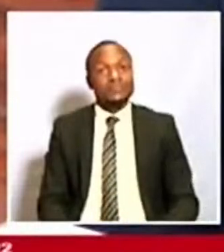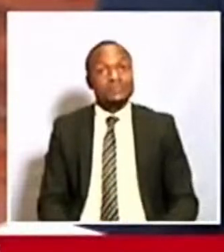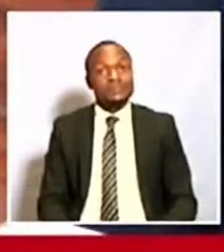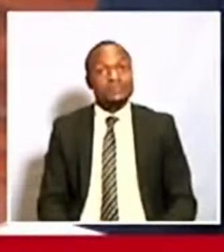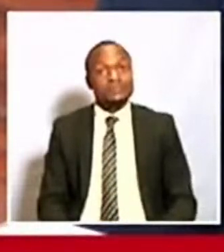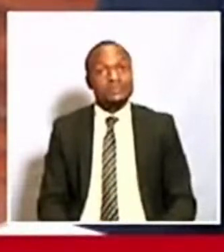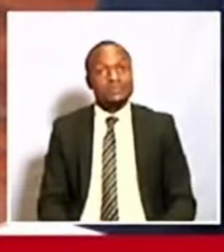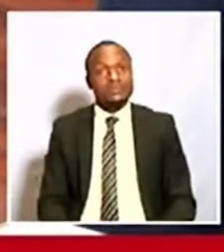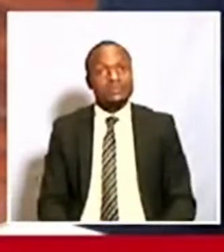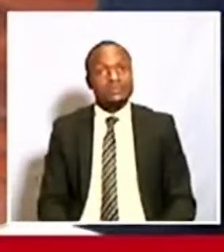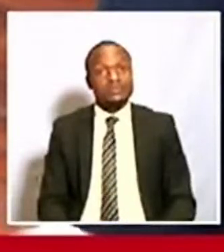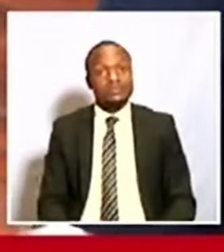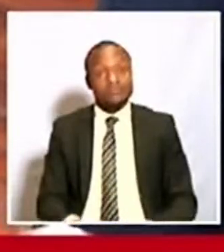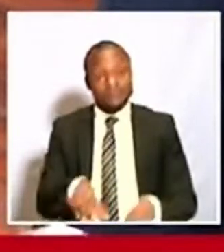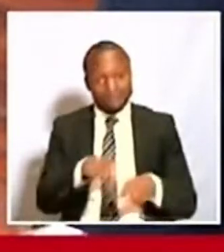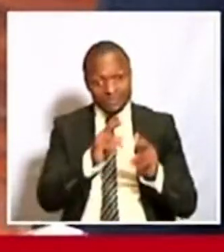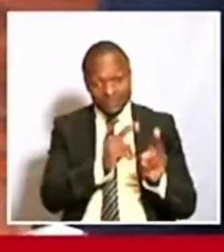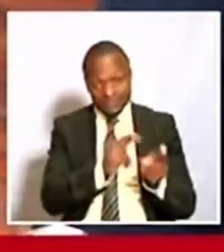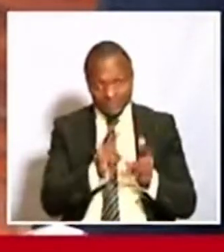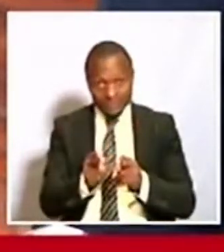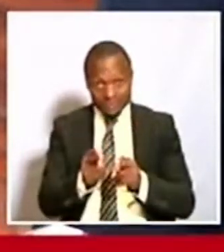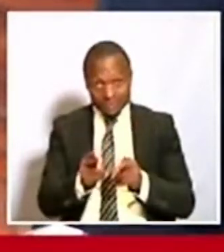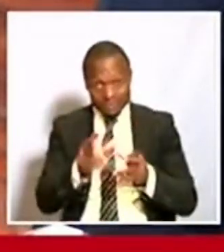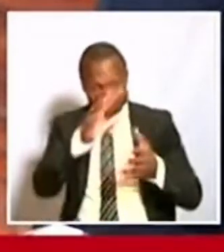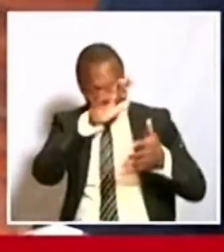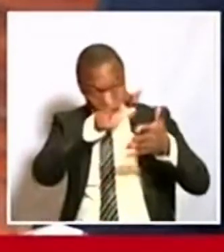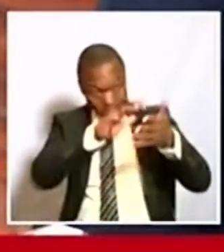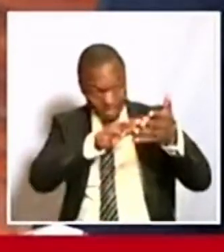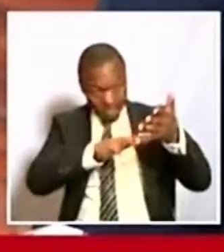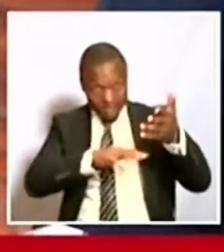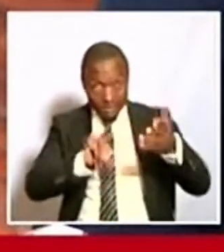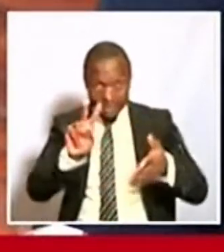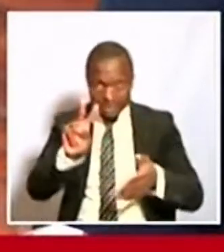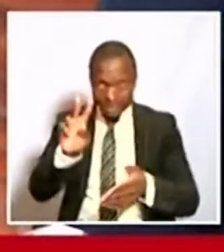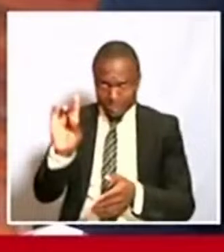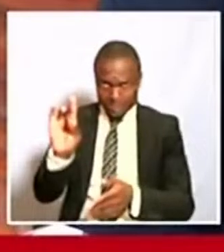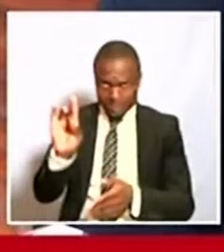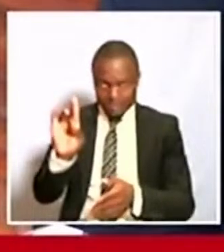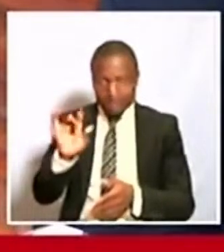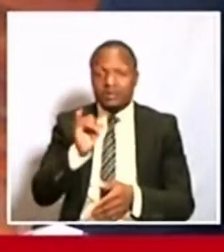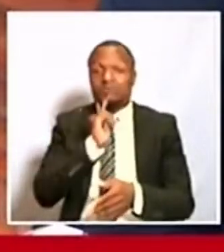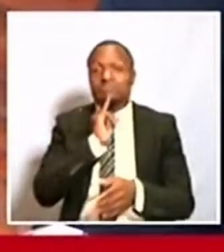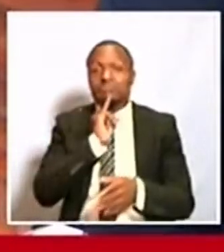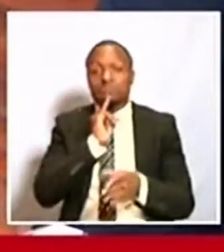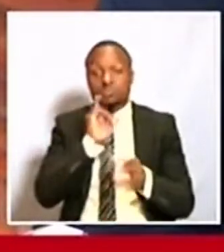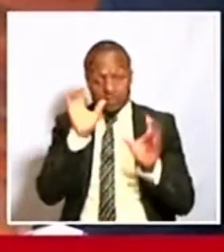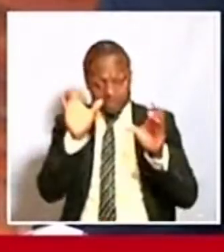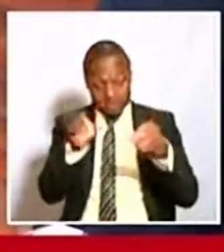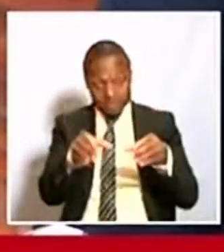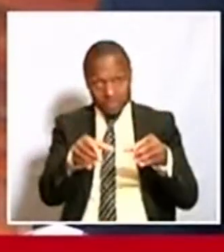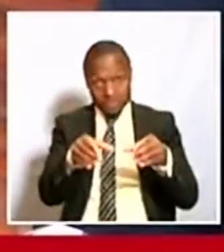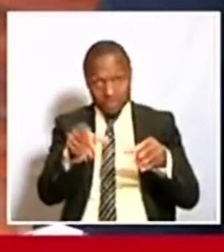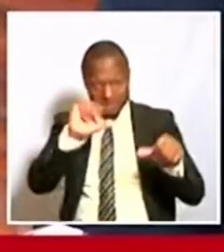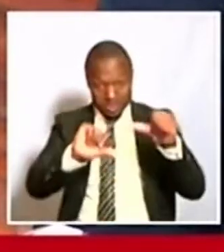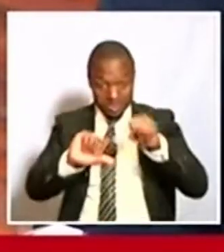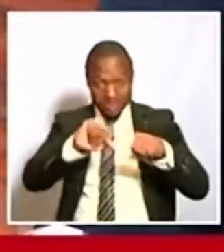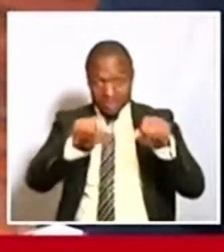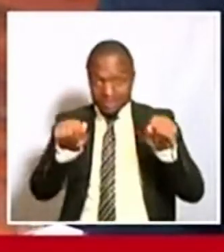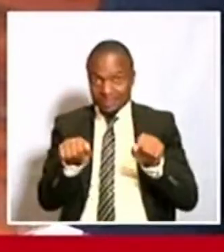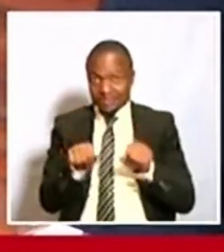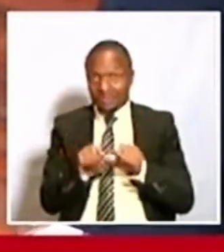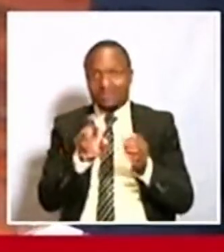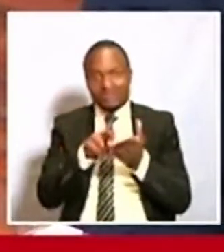we are answering on paragraph 28 under Isoka Town Council, under the Auditor General's